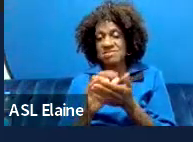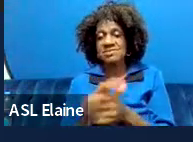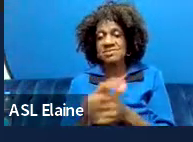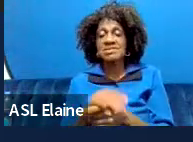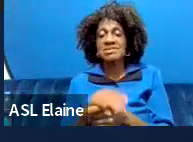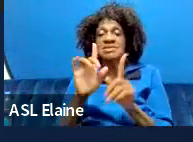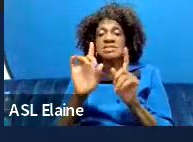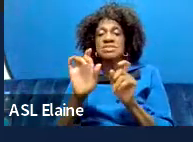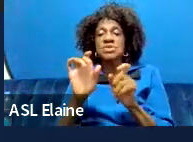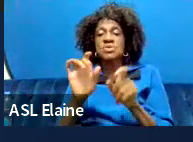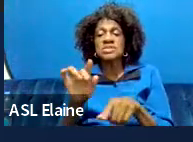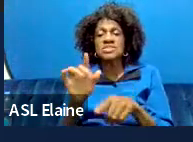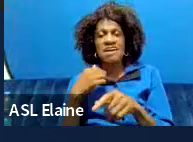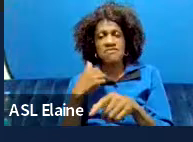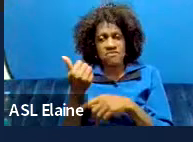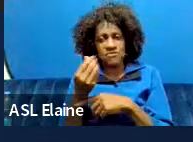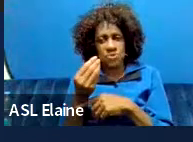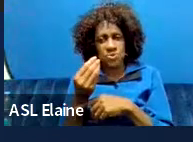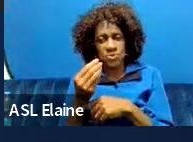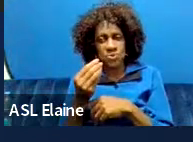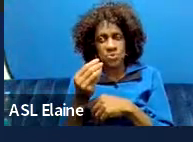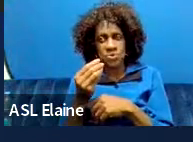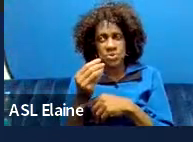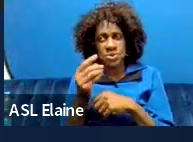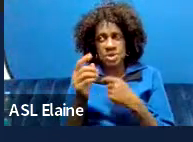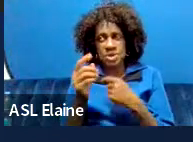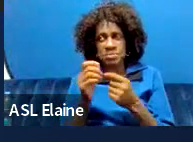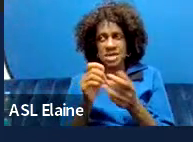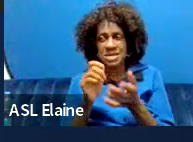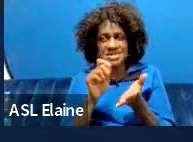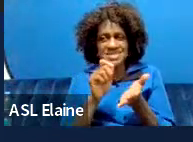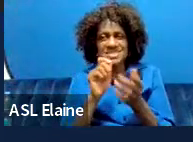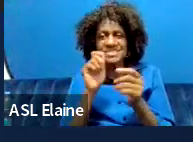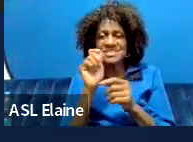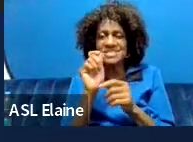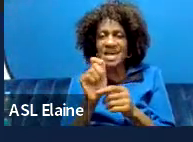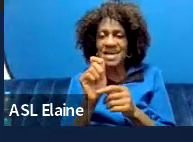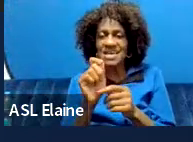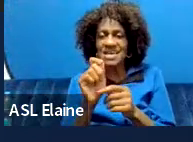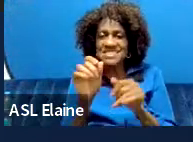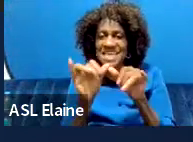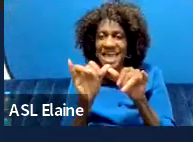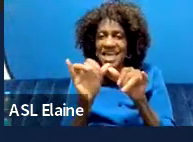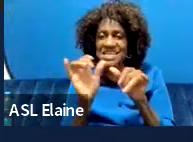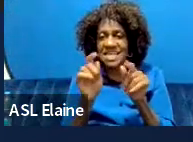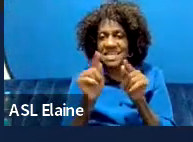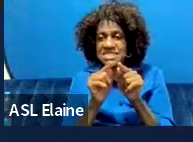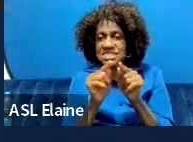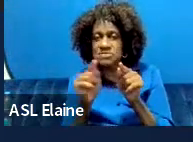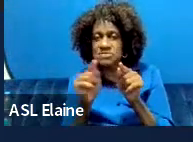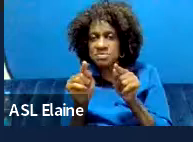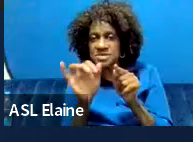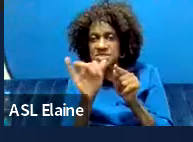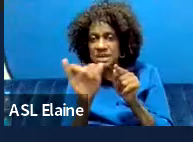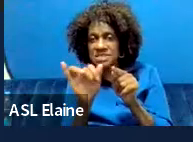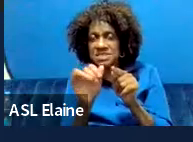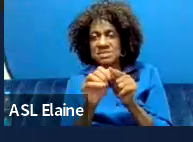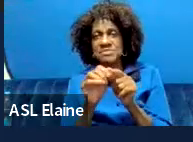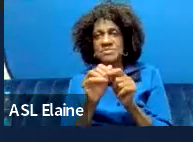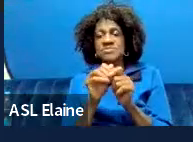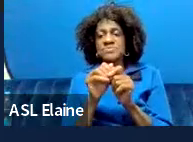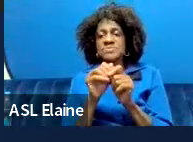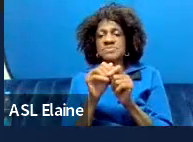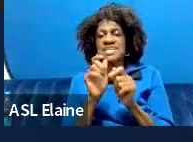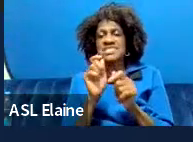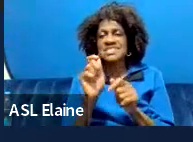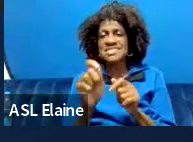question, and we had a few about dot size and spacing. Could you talk about some of these requirements, Sarah? The